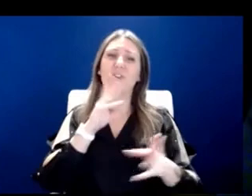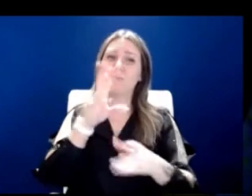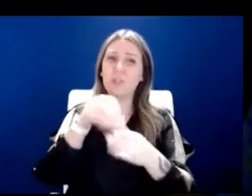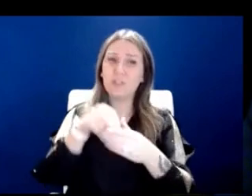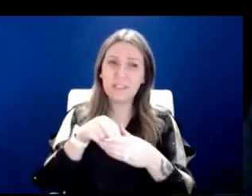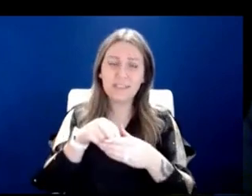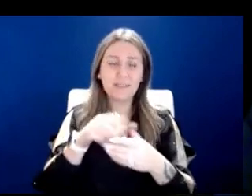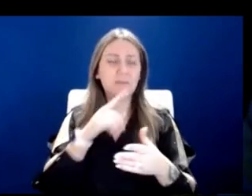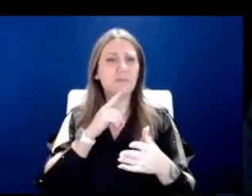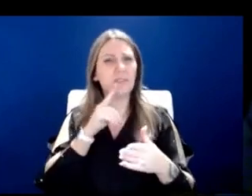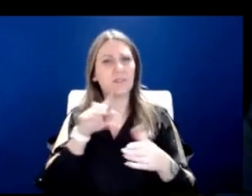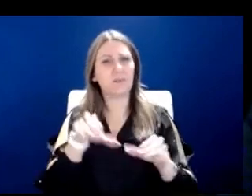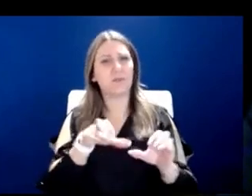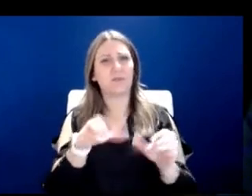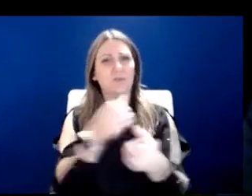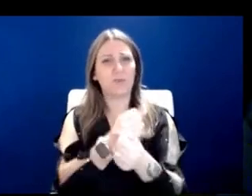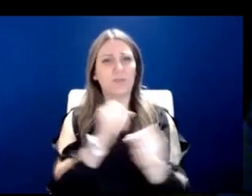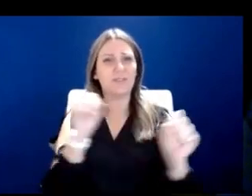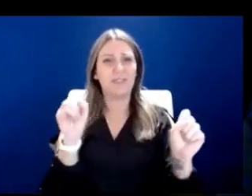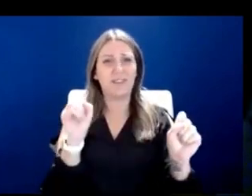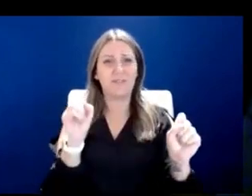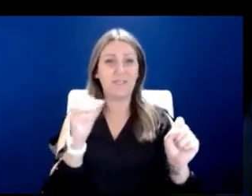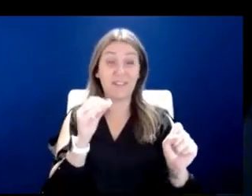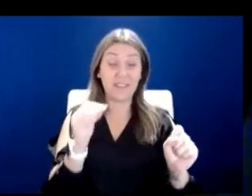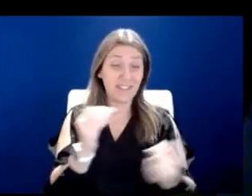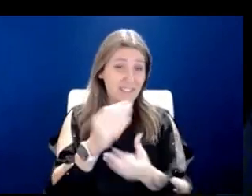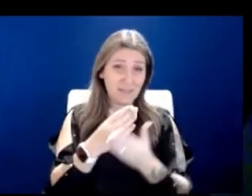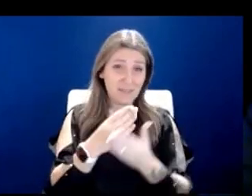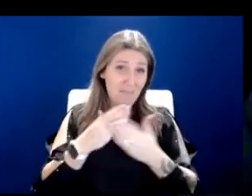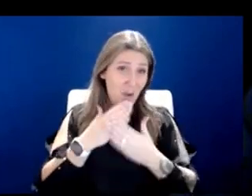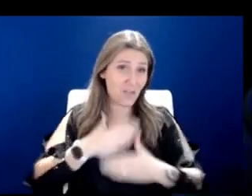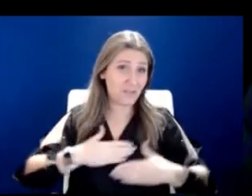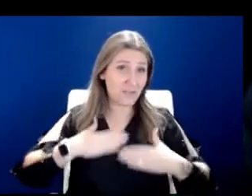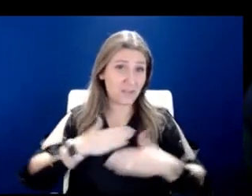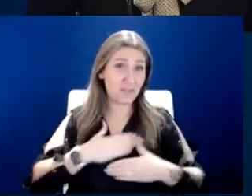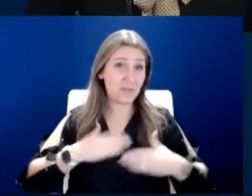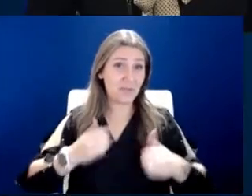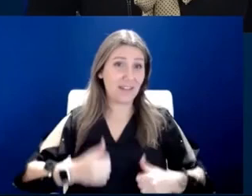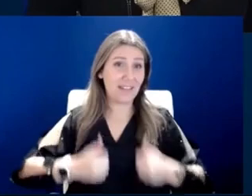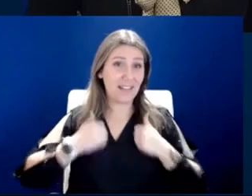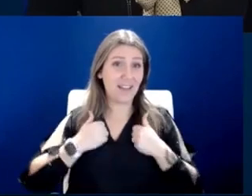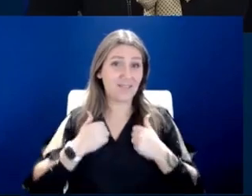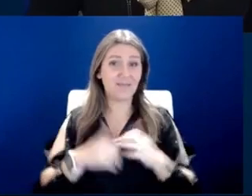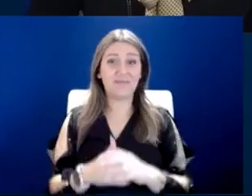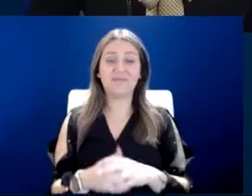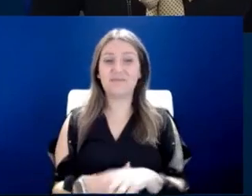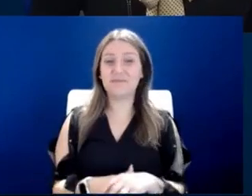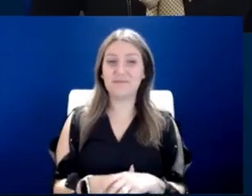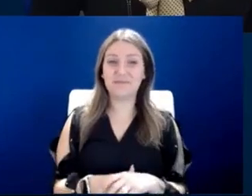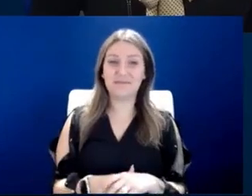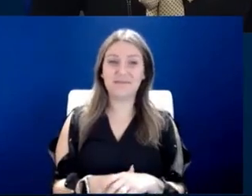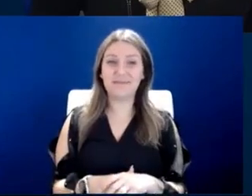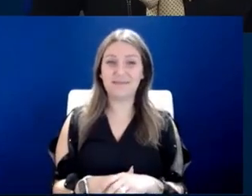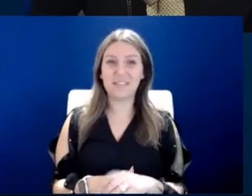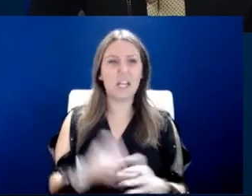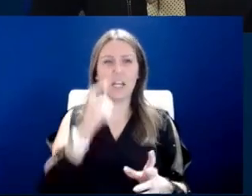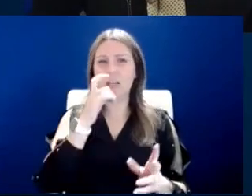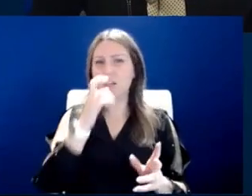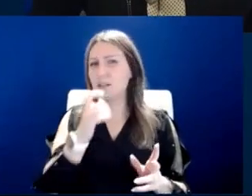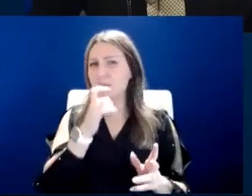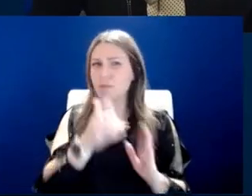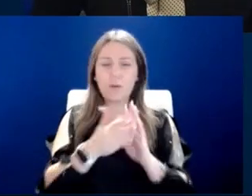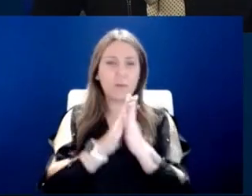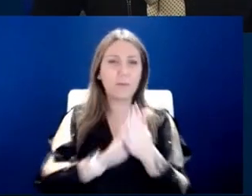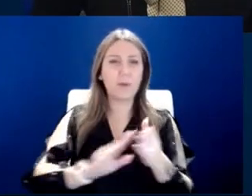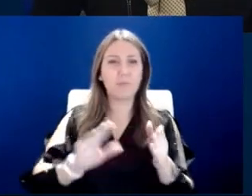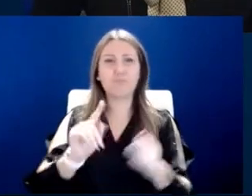and, just that's part of enjoying life. Don't take yourself too seriously. Dr. Harrell, as we get ready for the